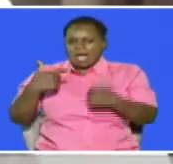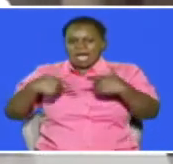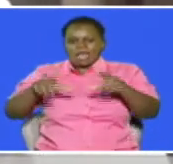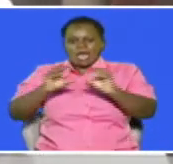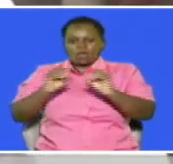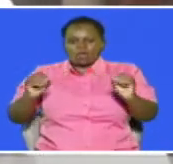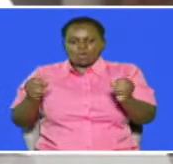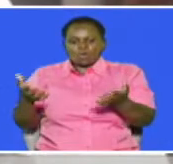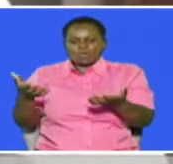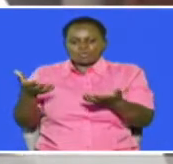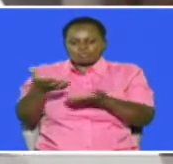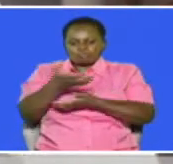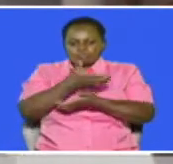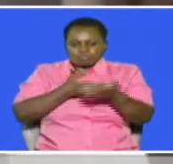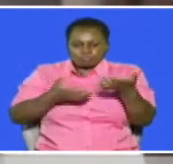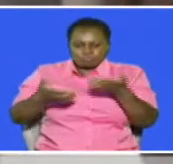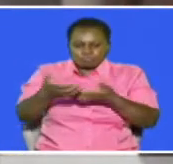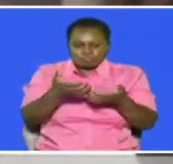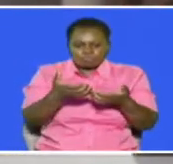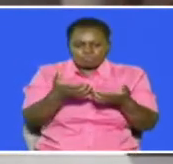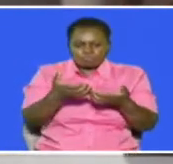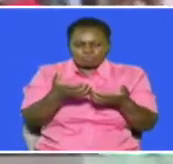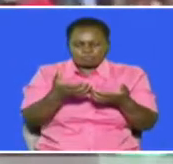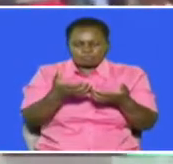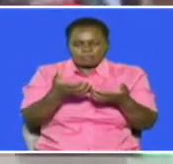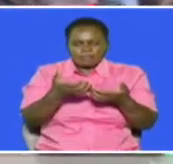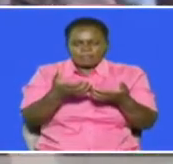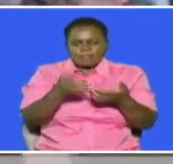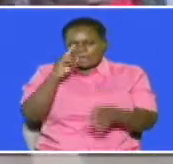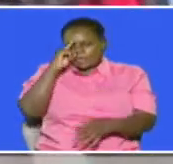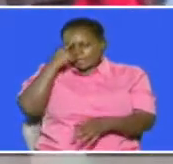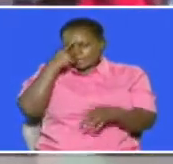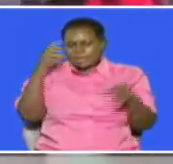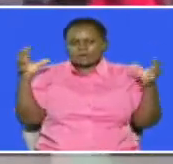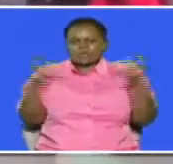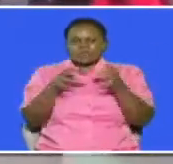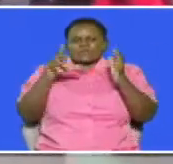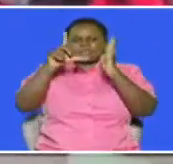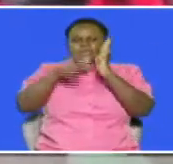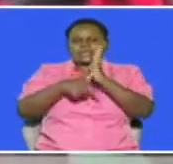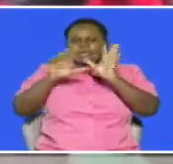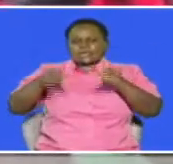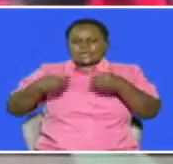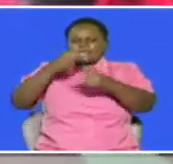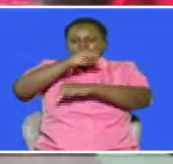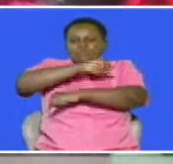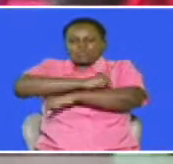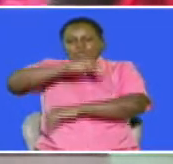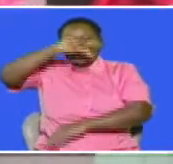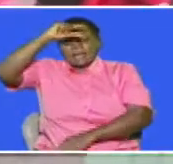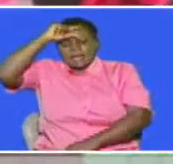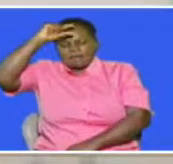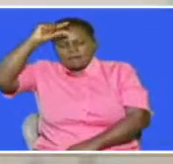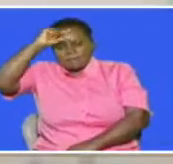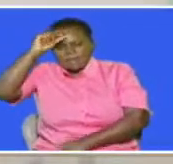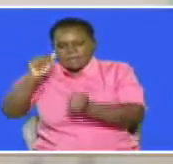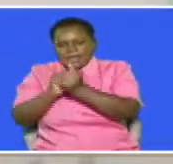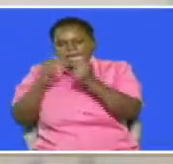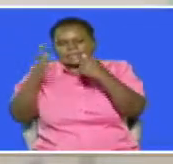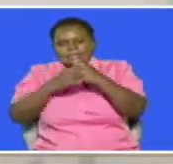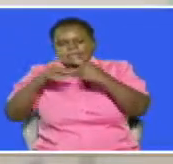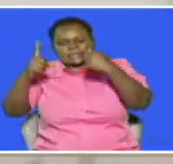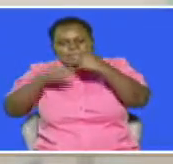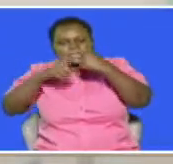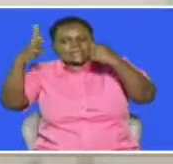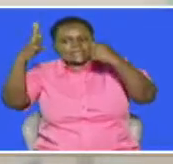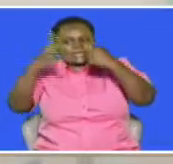to interact or mingle. The Indian community later handed over their school to the government in